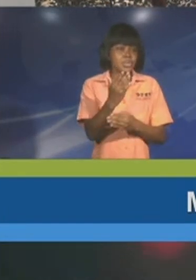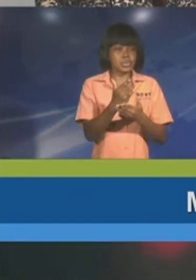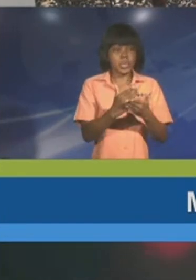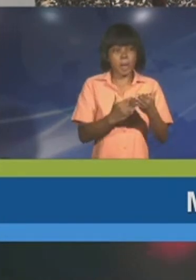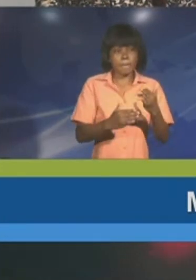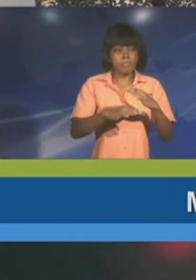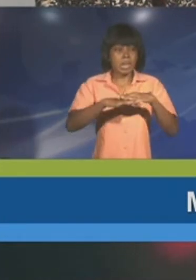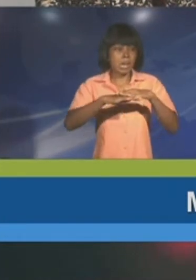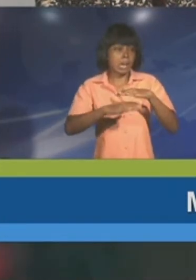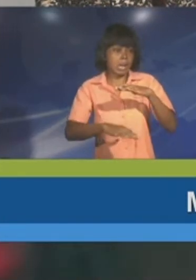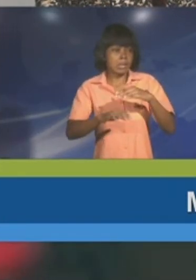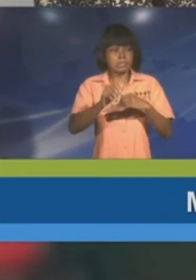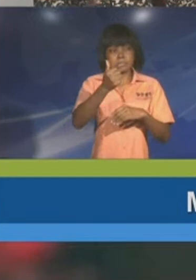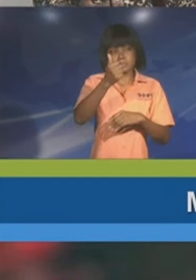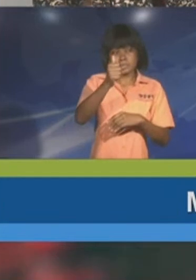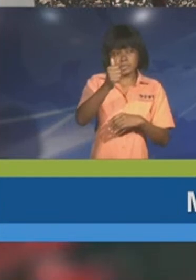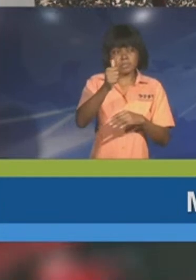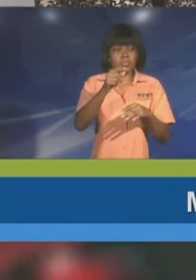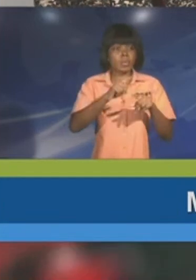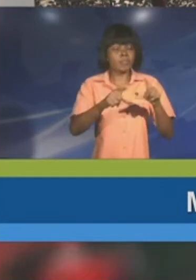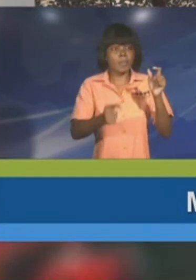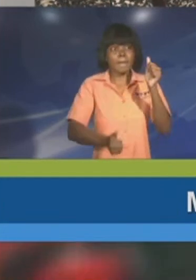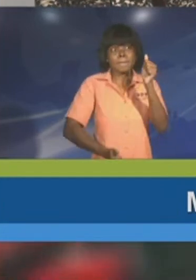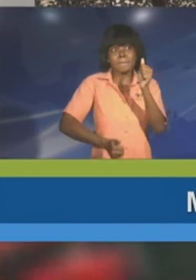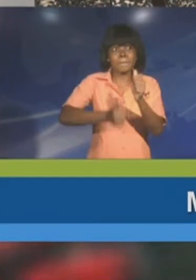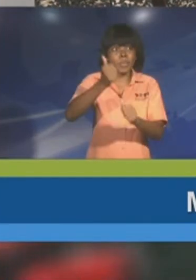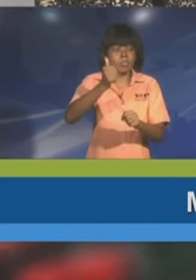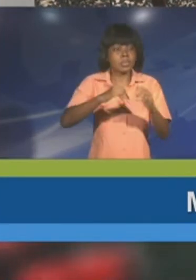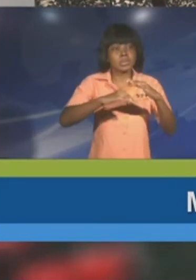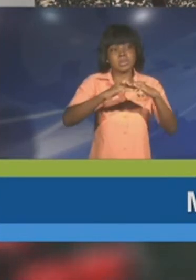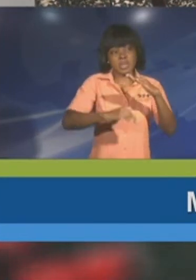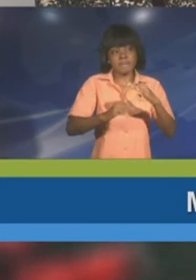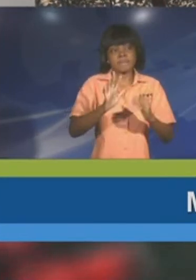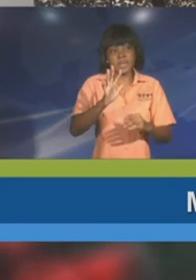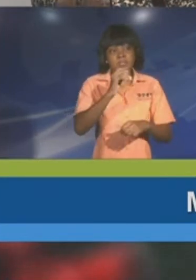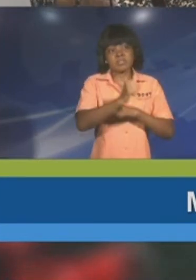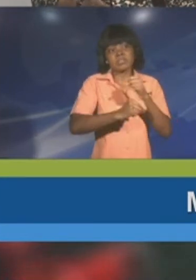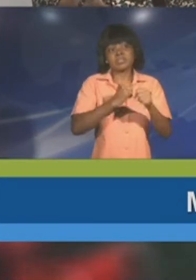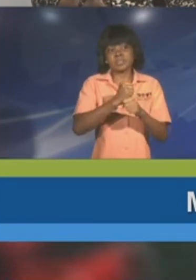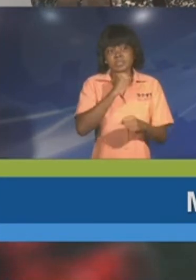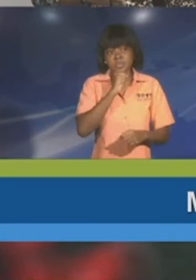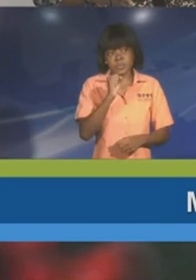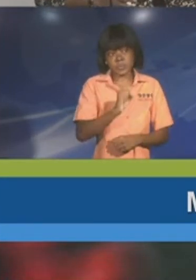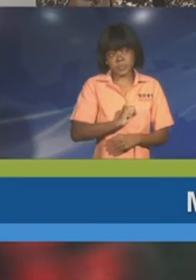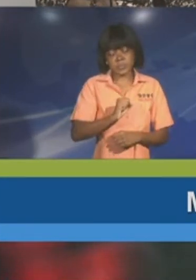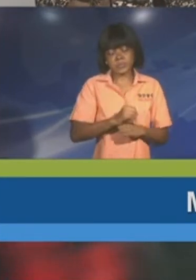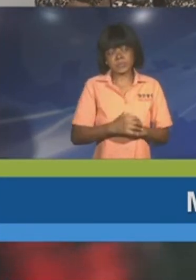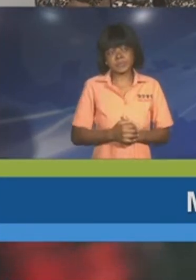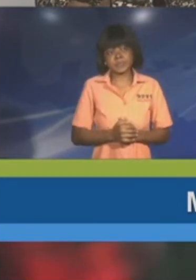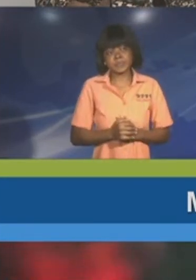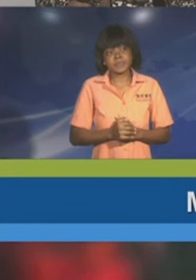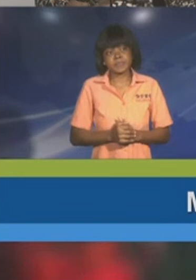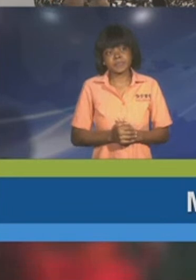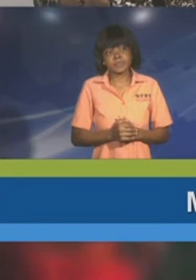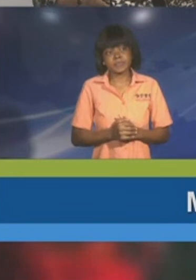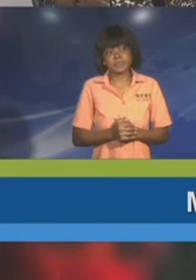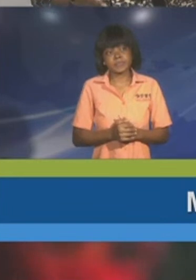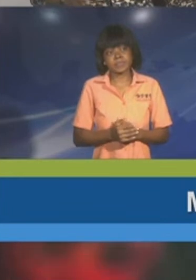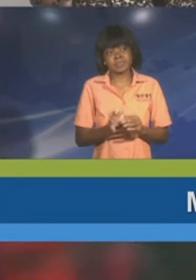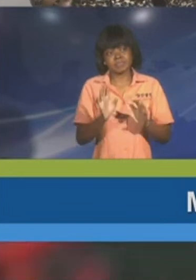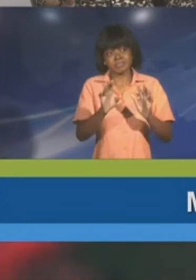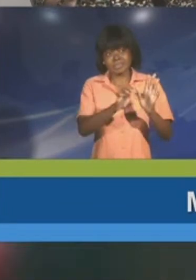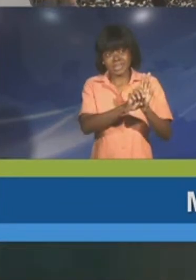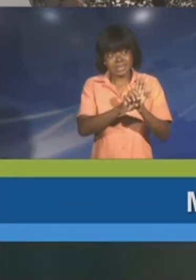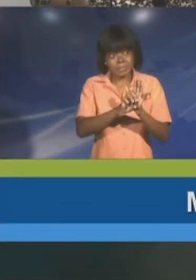5 years old. And as I mentioned about the signs of, you're looking for jaundice, not the newborn jaundice. So do